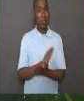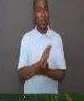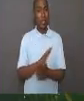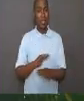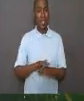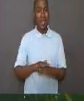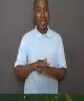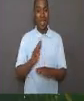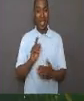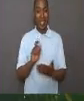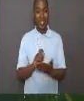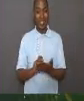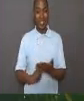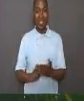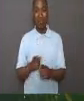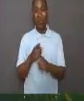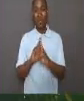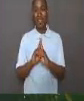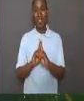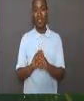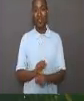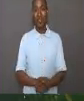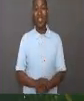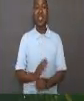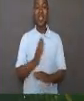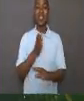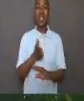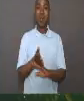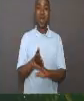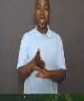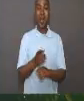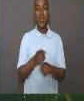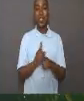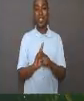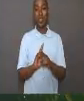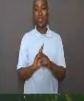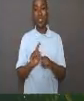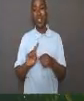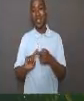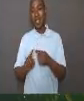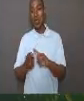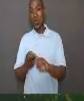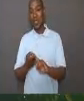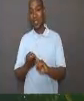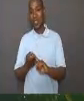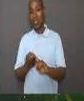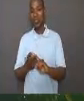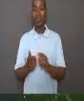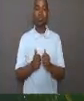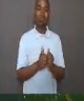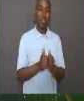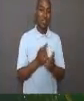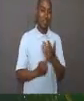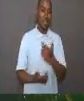of notebook paper and share your answer with the student sitting next to